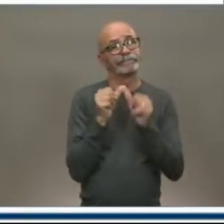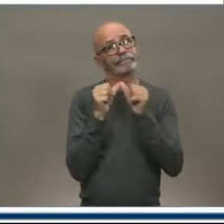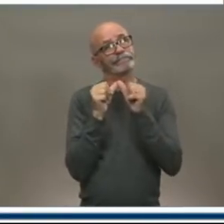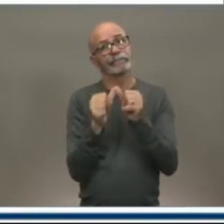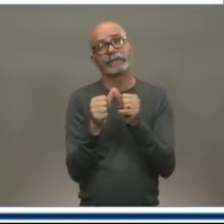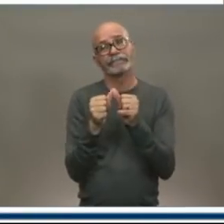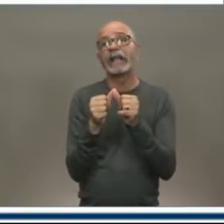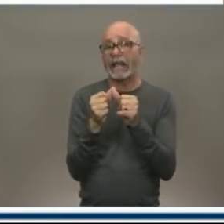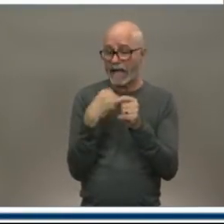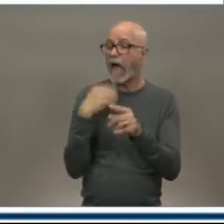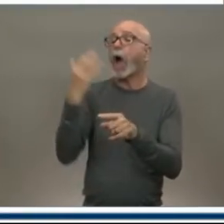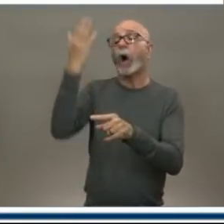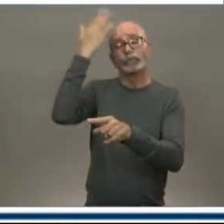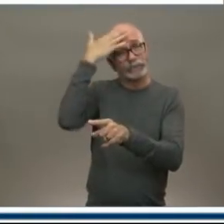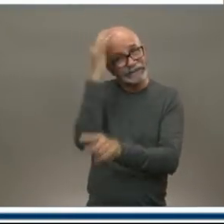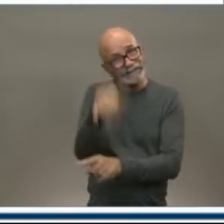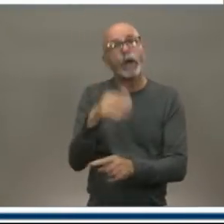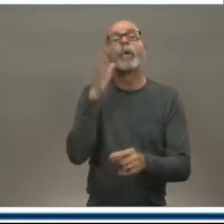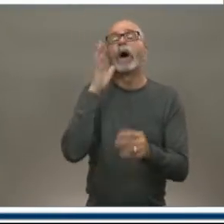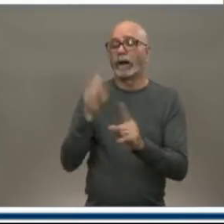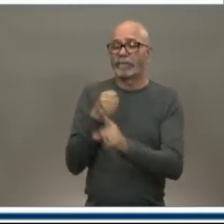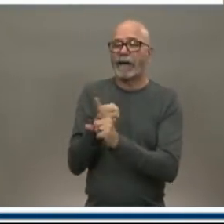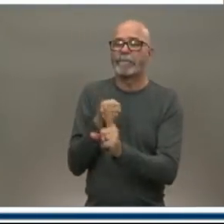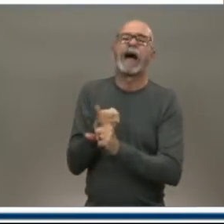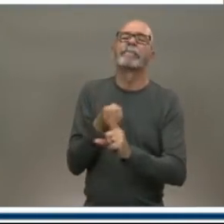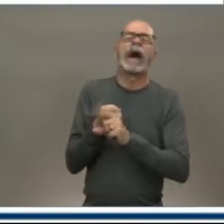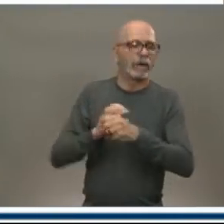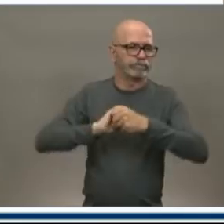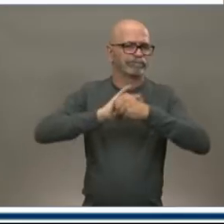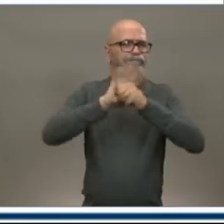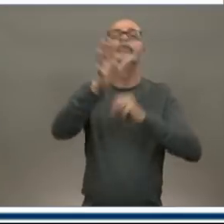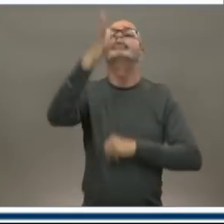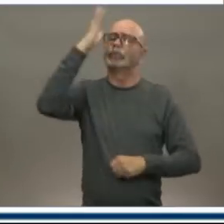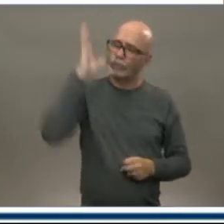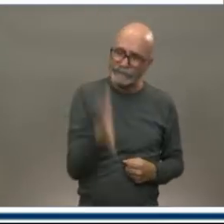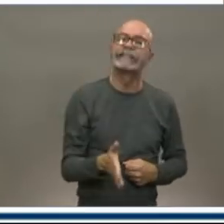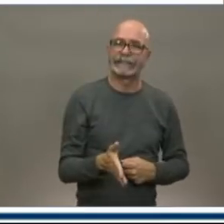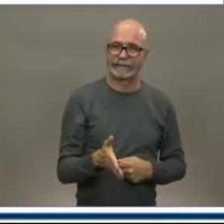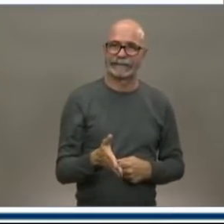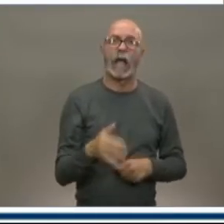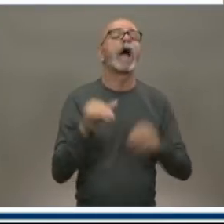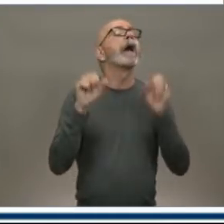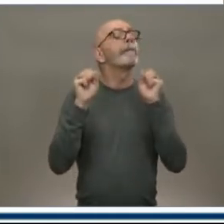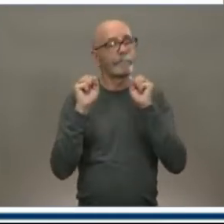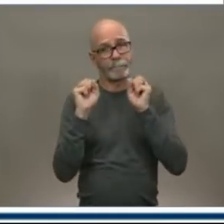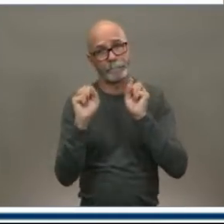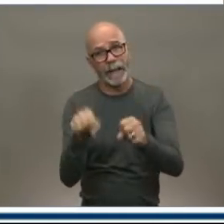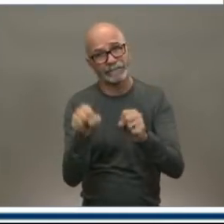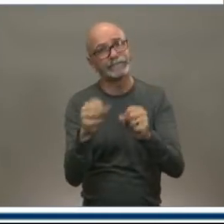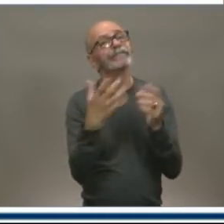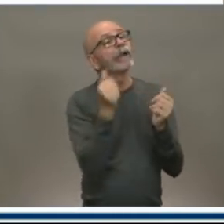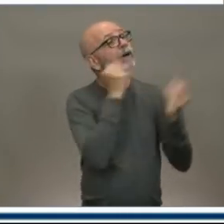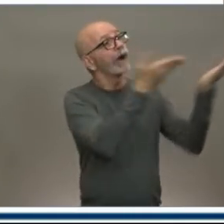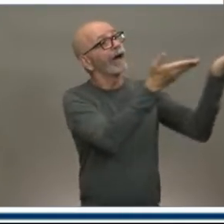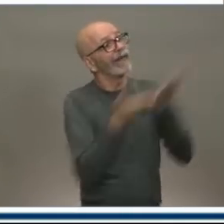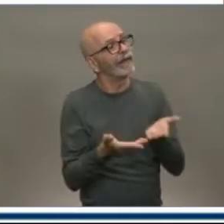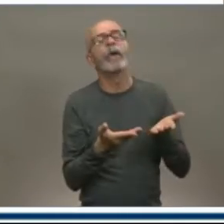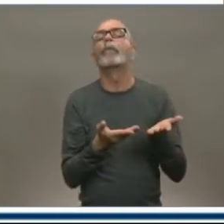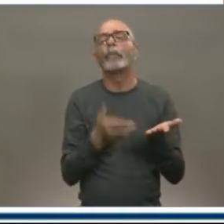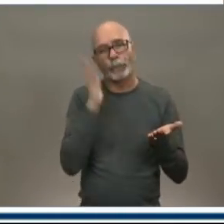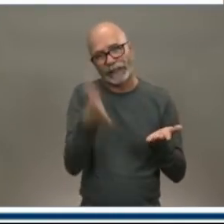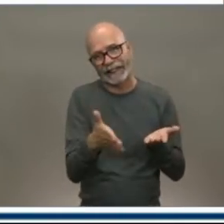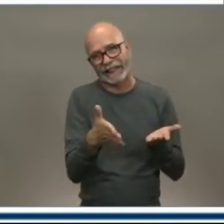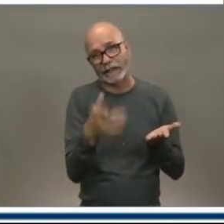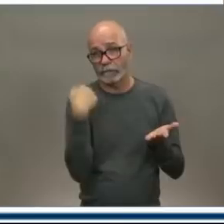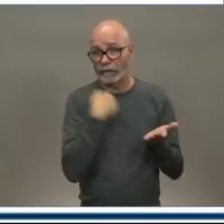COVID increases in other parts of the country, there is more likelihood of them coming in. But if people follow the protocols we have in place,